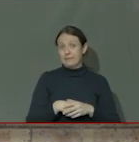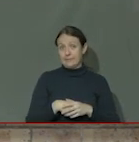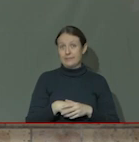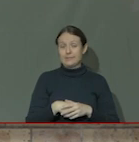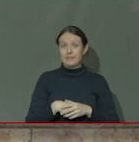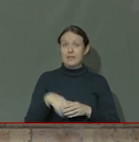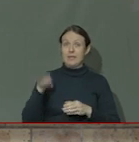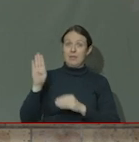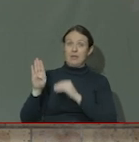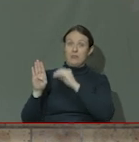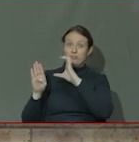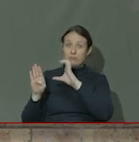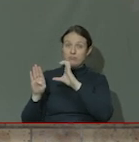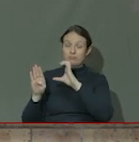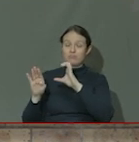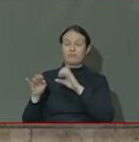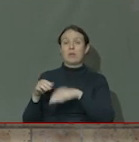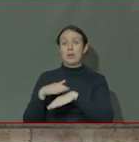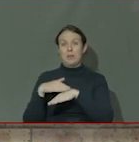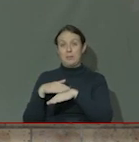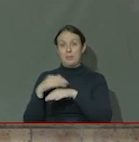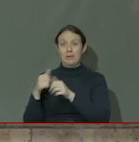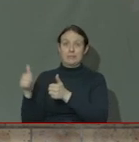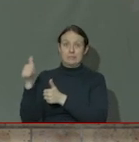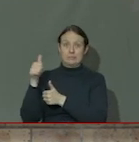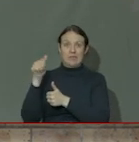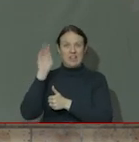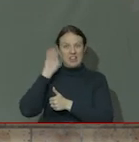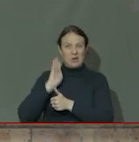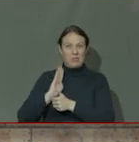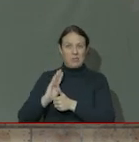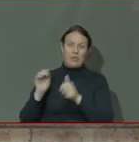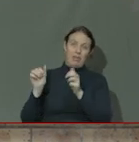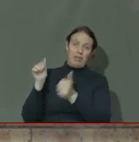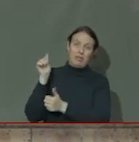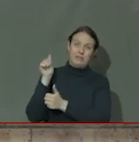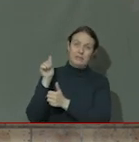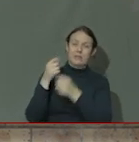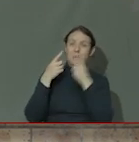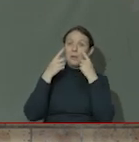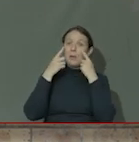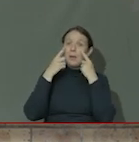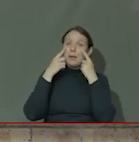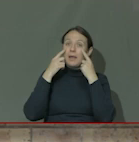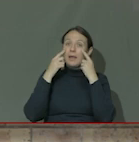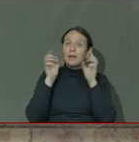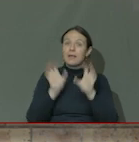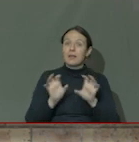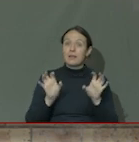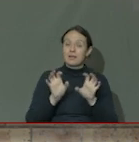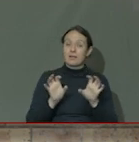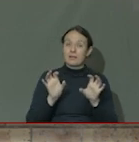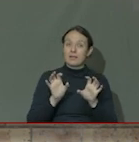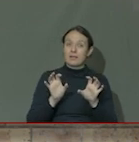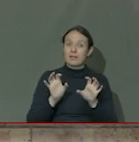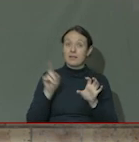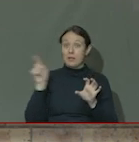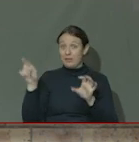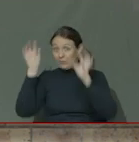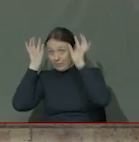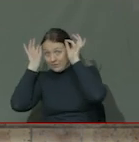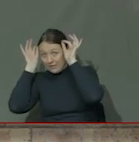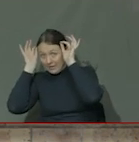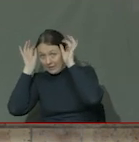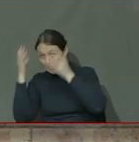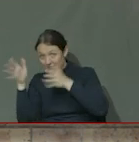Capital B, brown hair dominates blonde hair. Right, and then for eye color, so this is hair color. Let's now